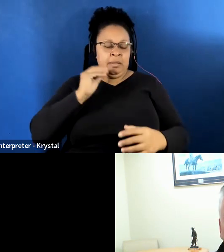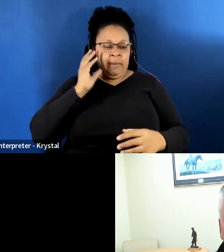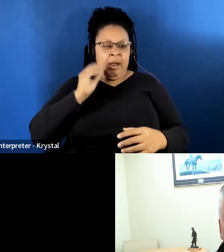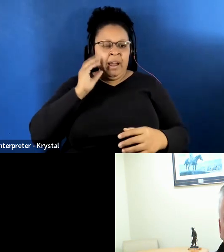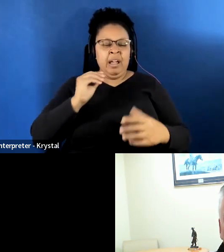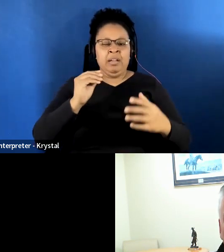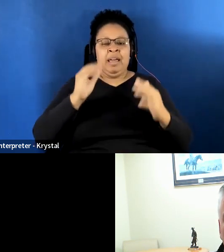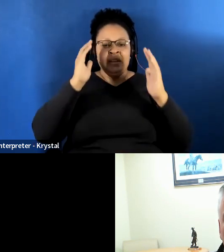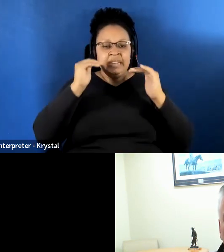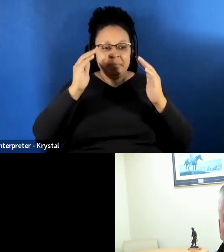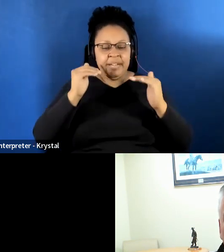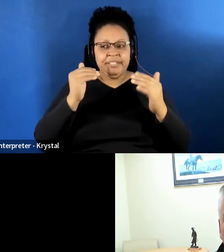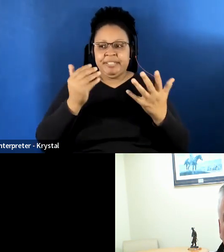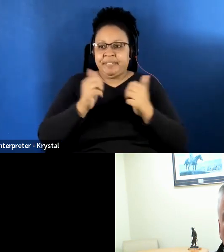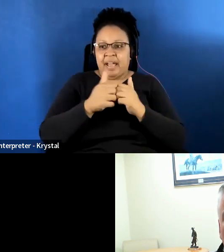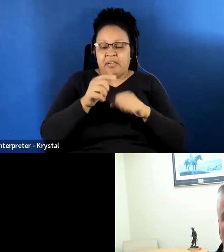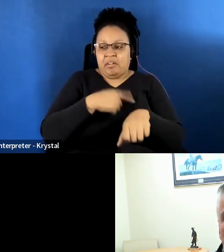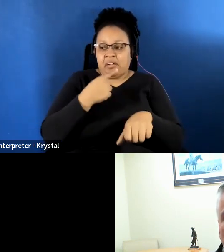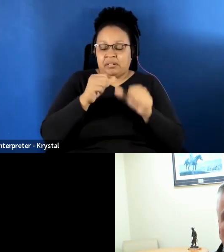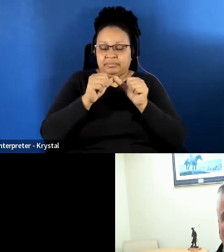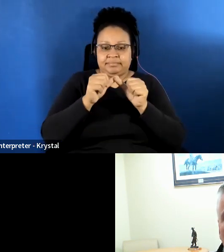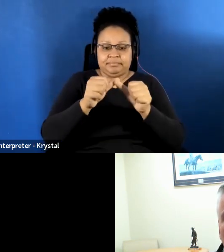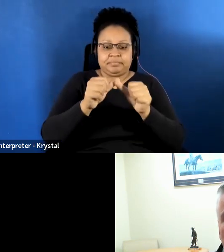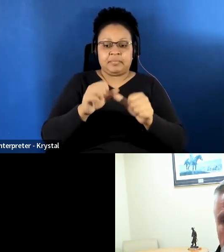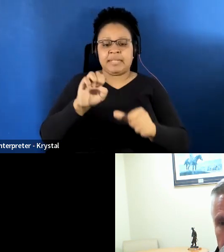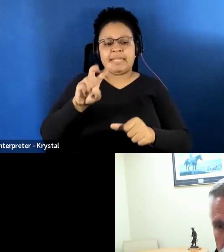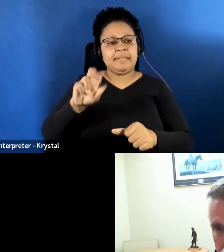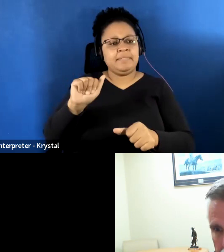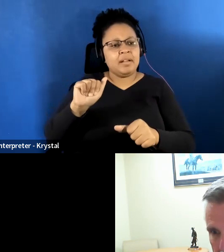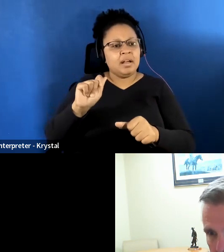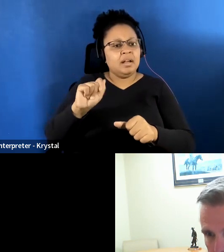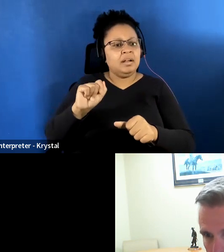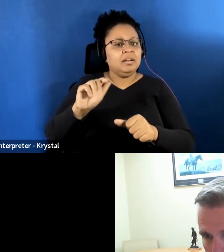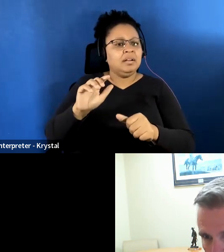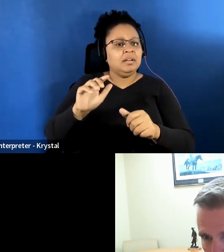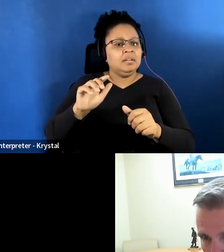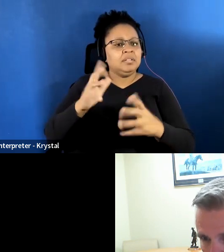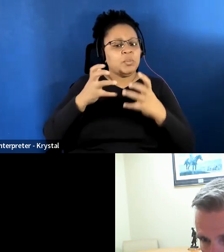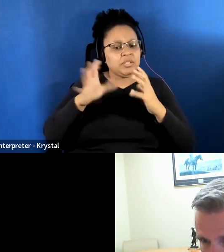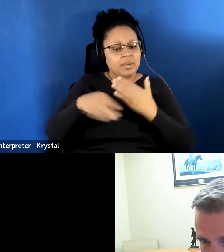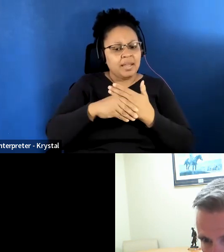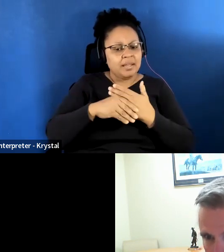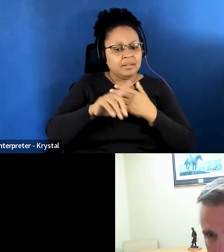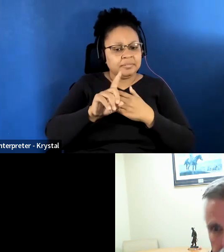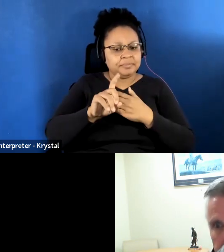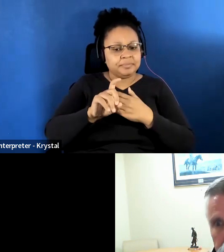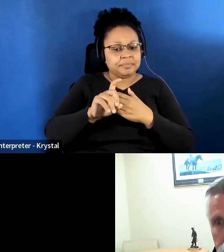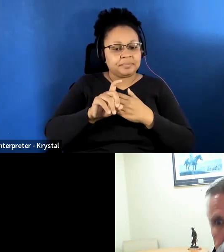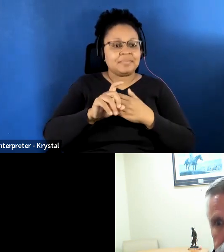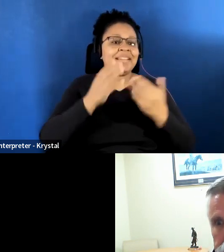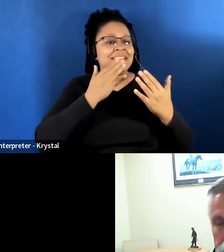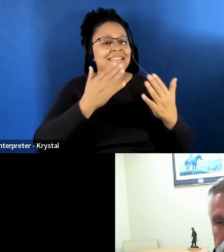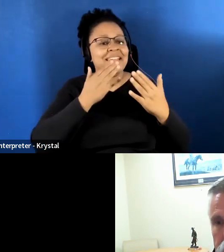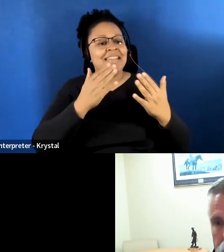the anticipation of how long this can last. Eva, I saw you unmuted yourself. Would you like to add? Thank